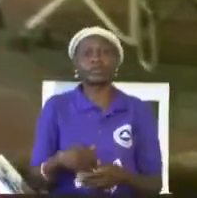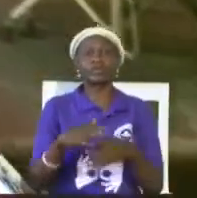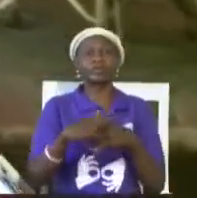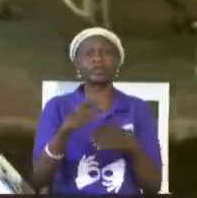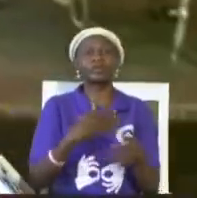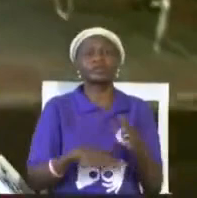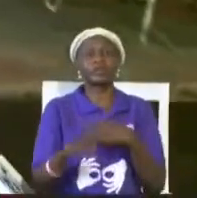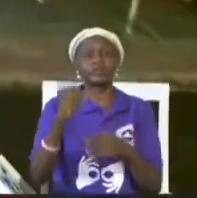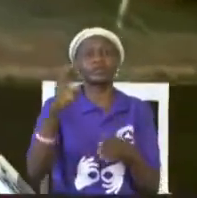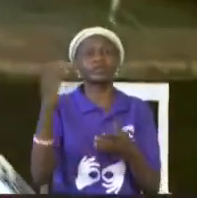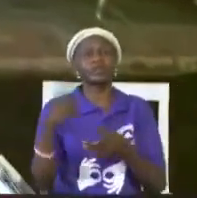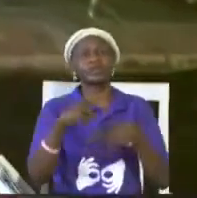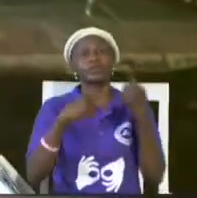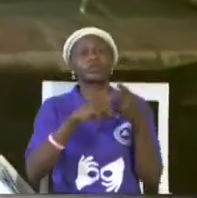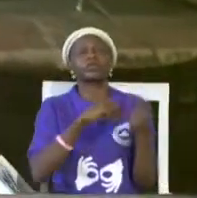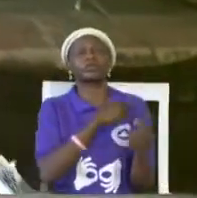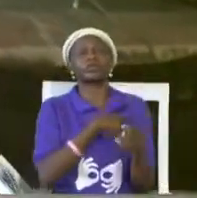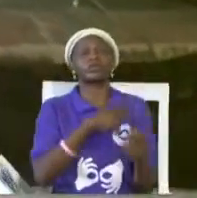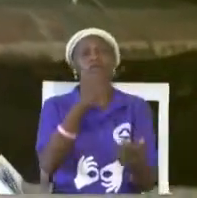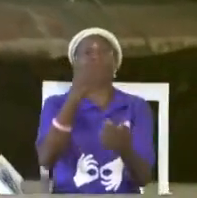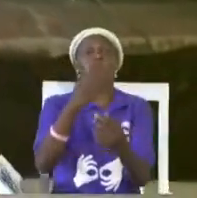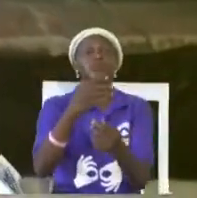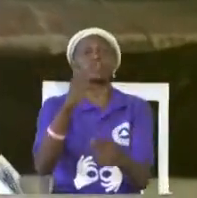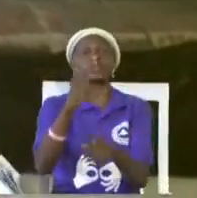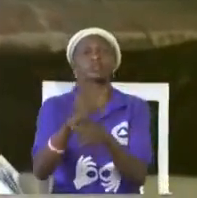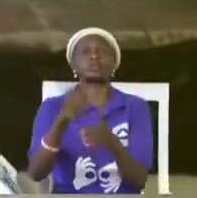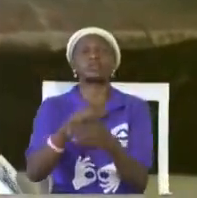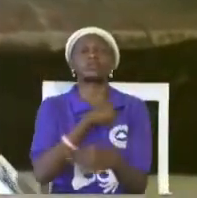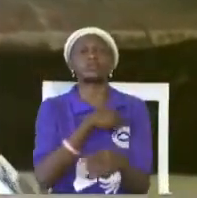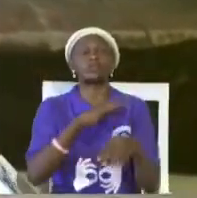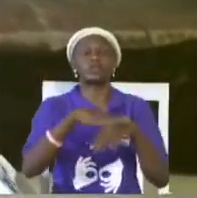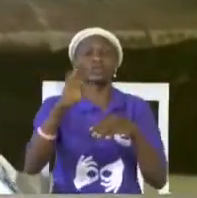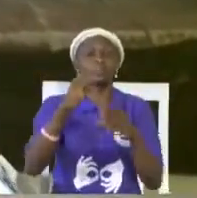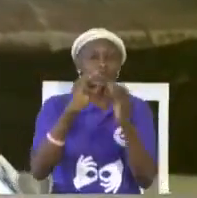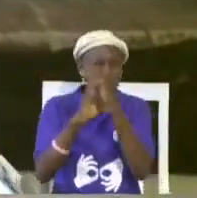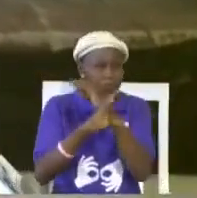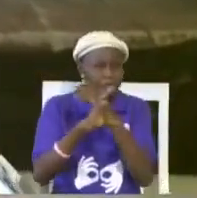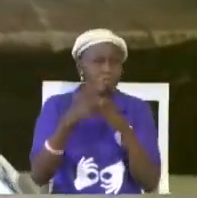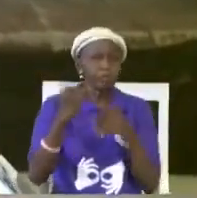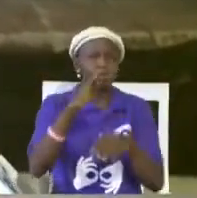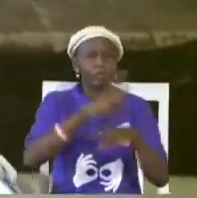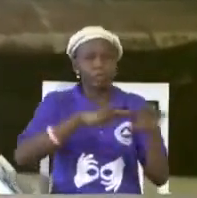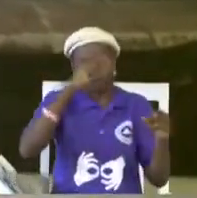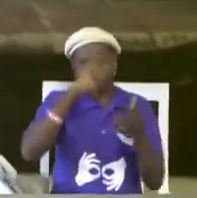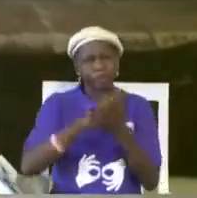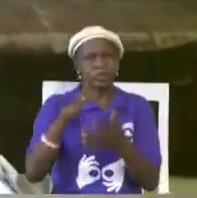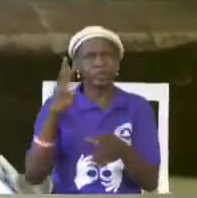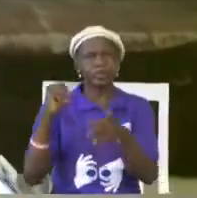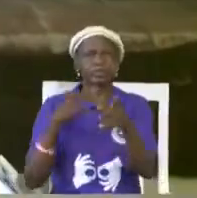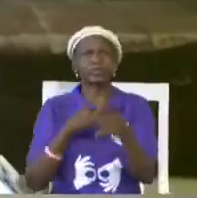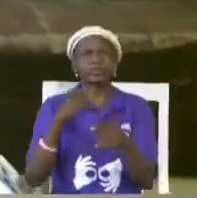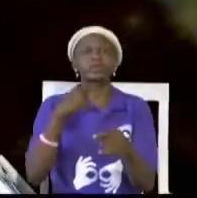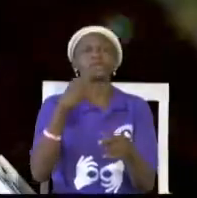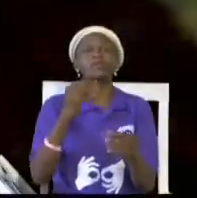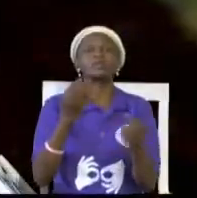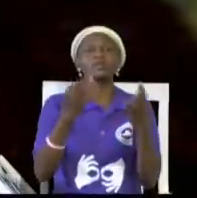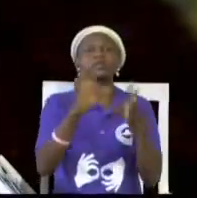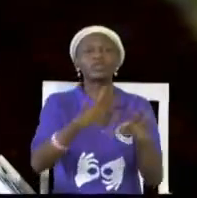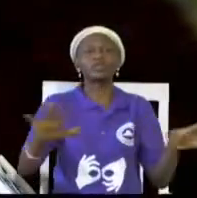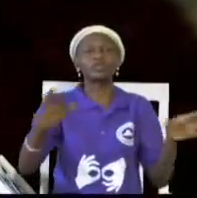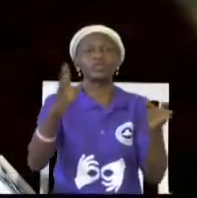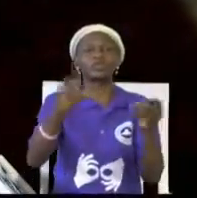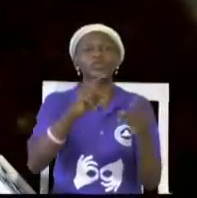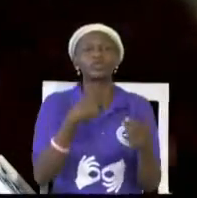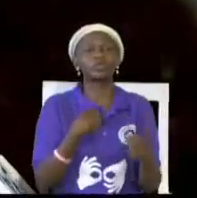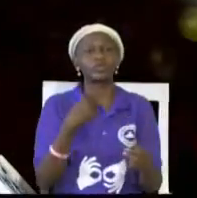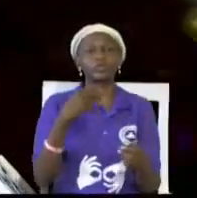to the hospital and I was hospitalized. And after scan, the doctor called my husband and I and asked us, "How many children do we